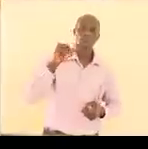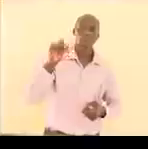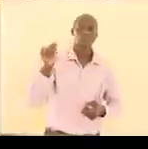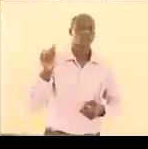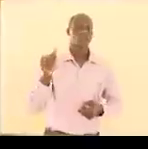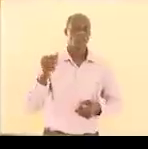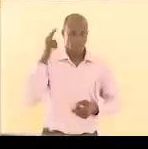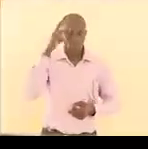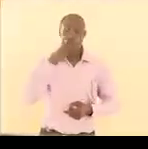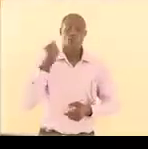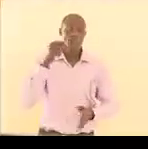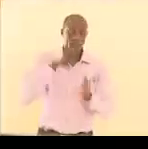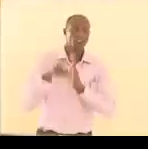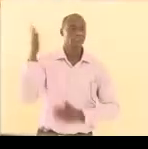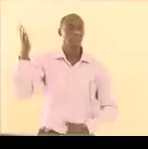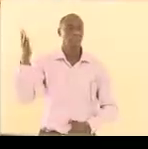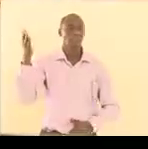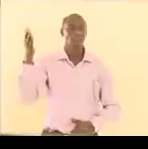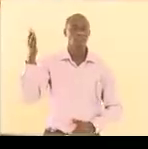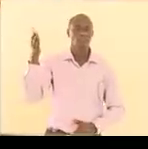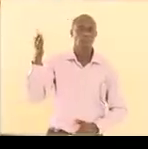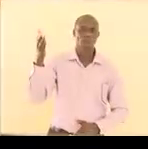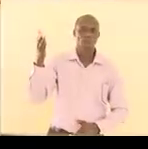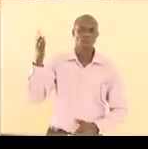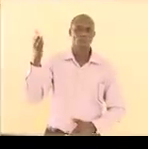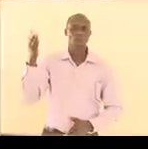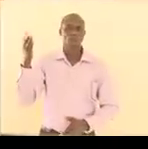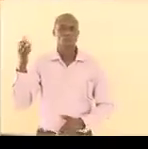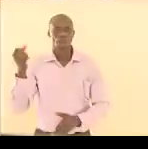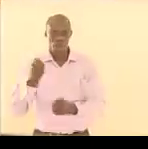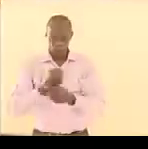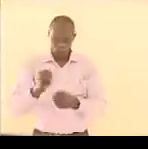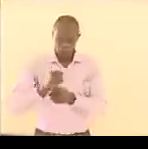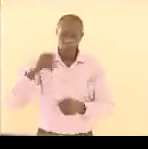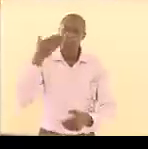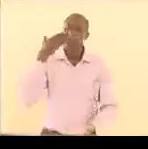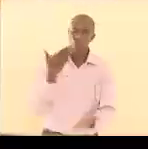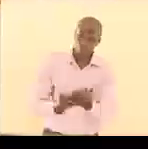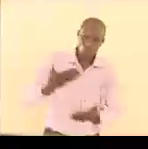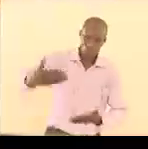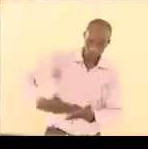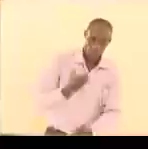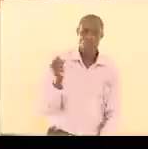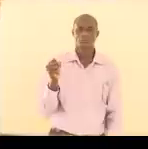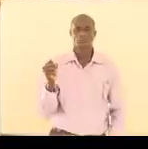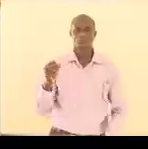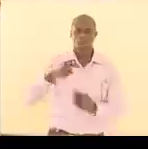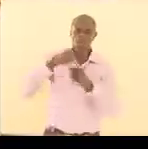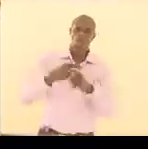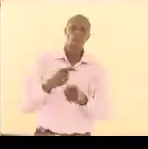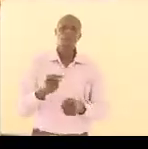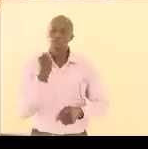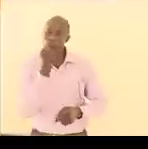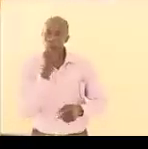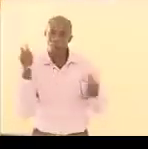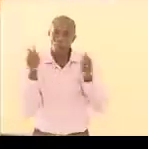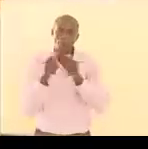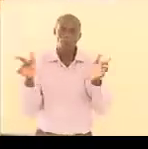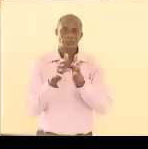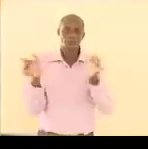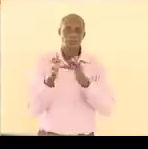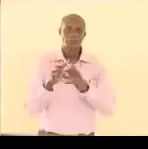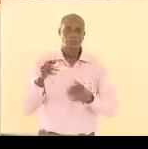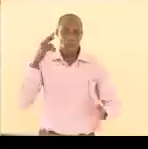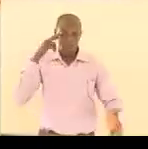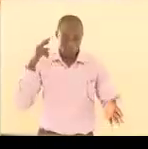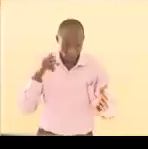in India, spreading from Jerusalem, spreading the good news. When Thomas met Jesus,